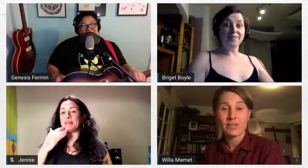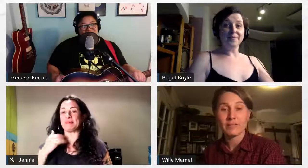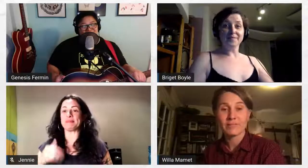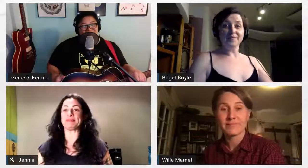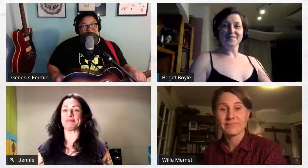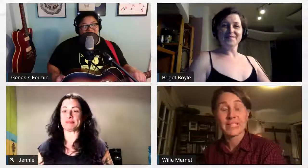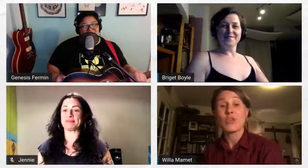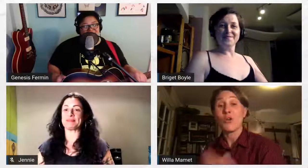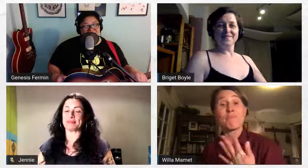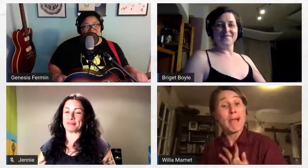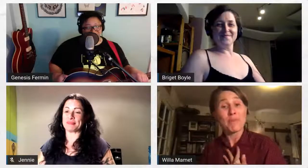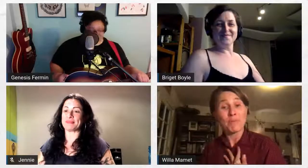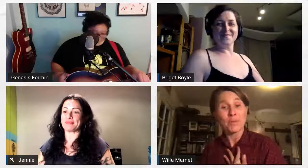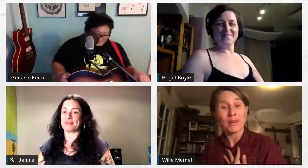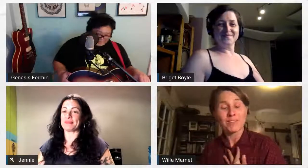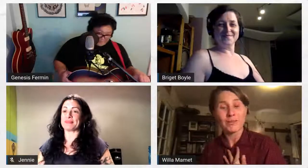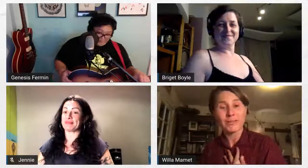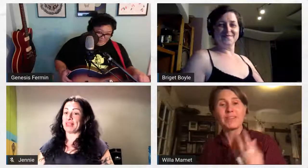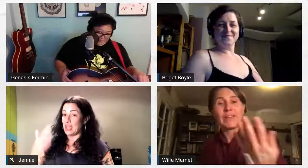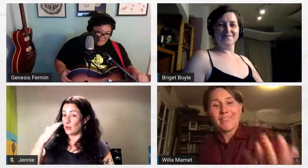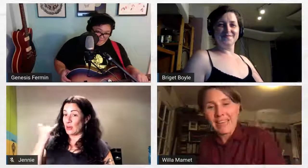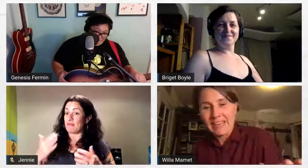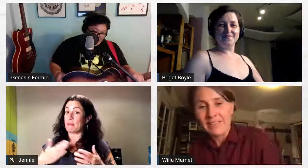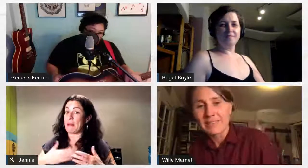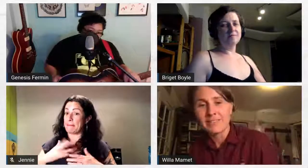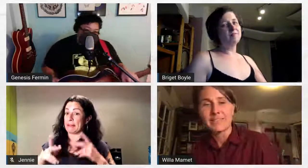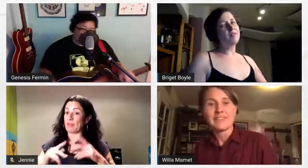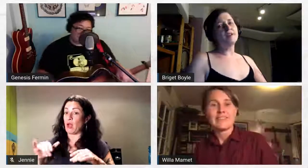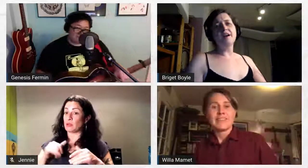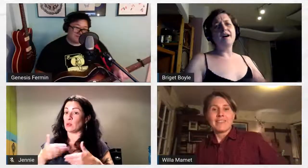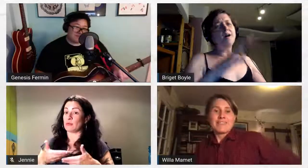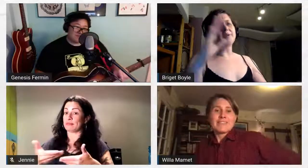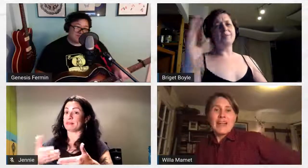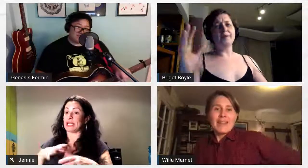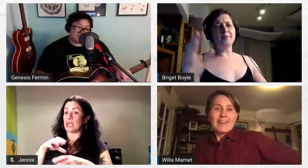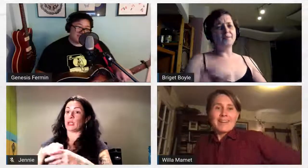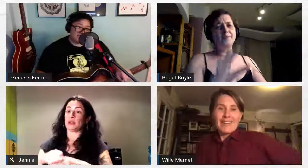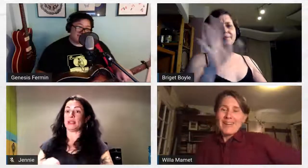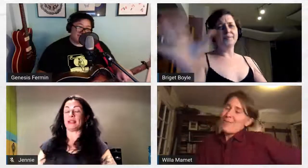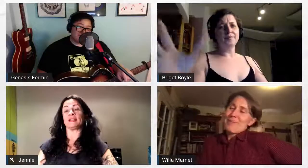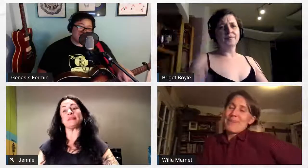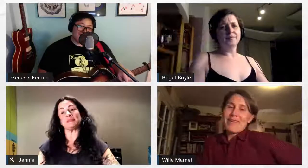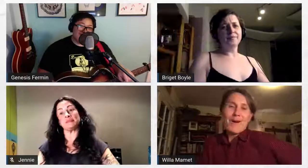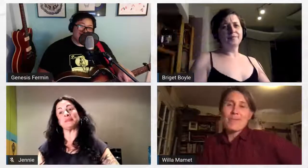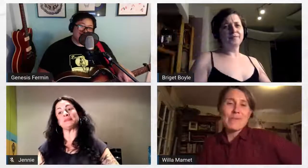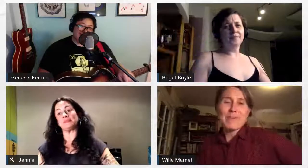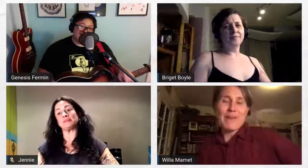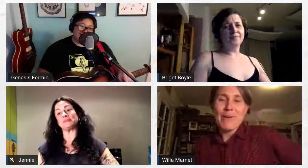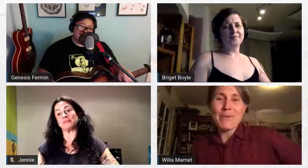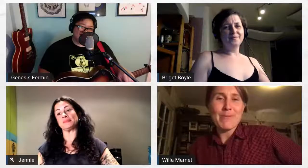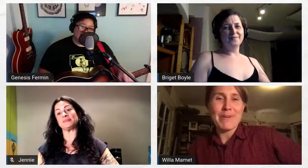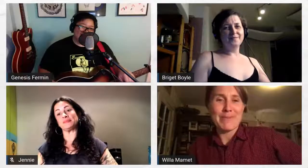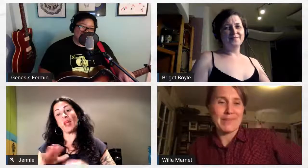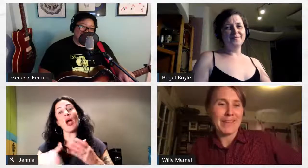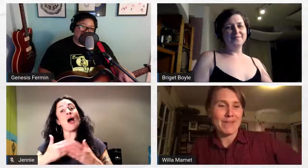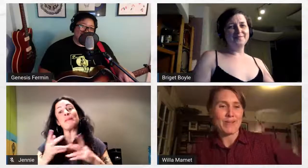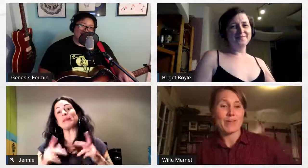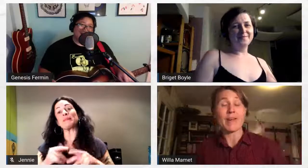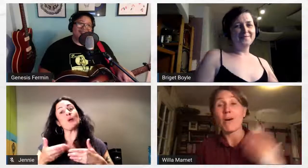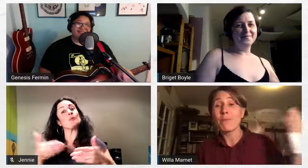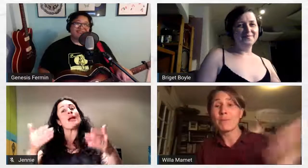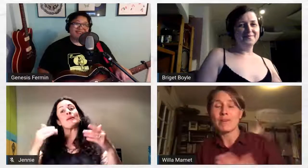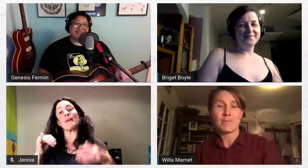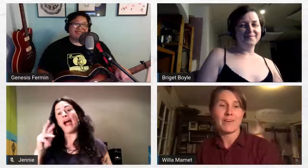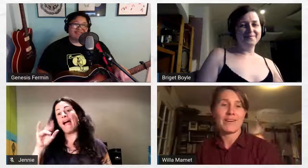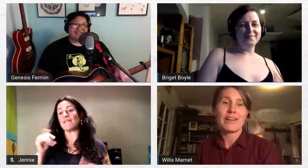Just, didn't know if my people were also included. Thank you. All people. All people welcome at the Ivy Room,